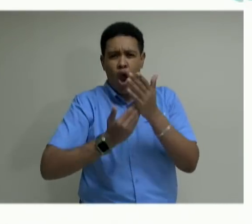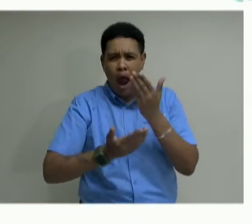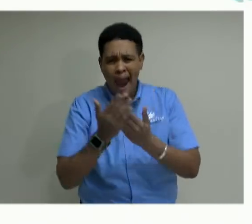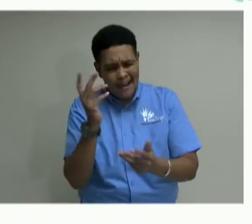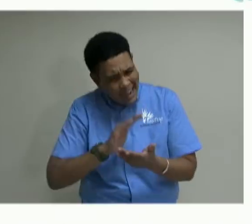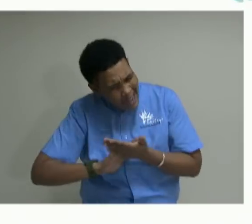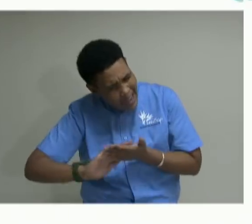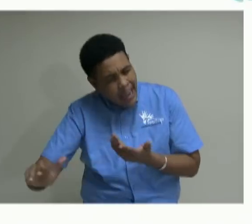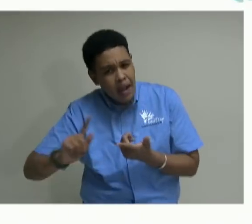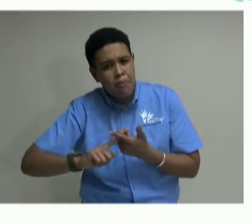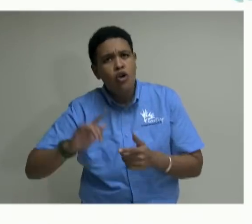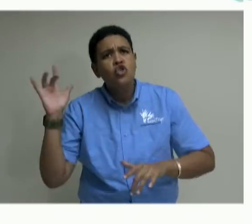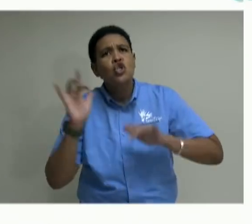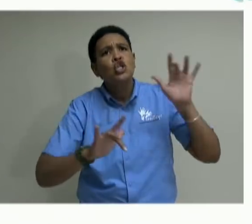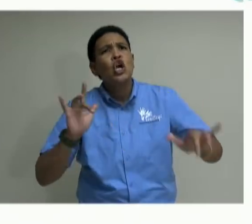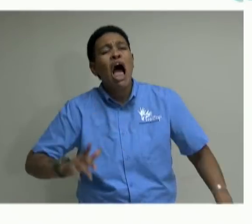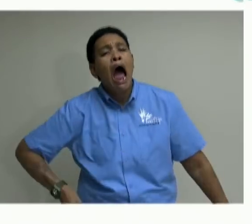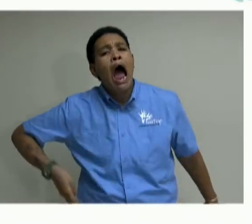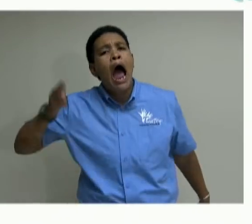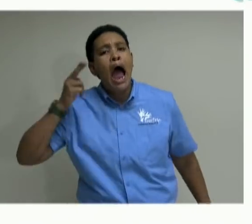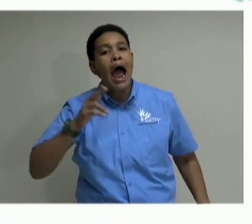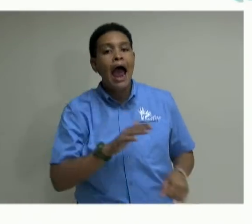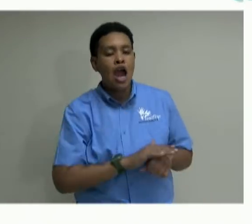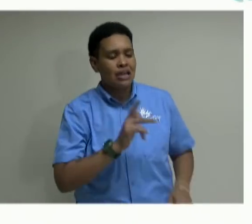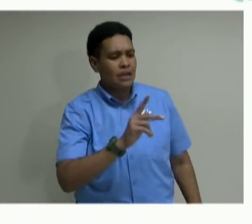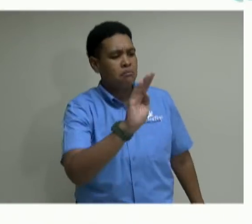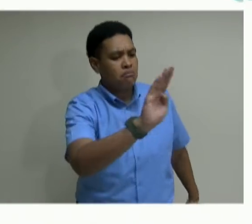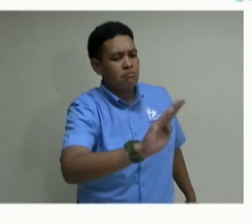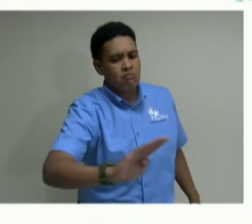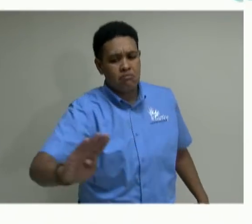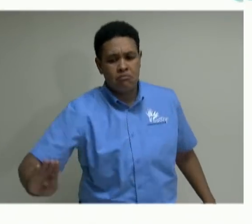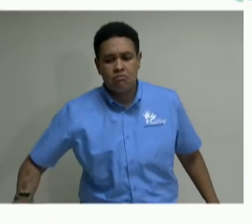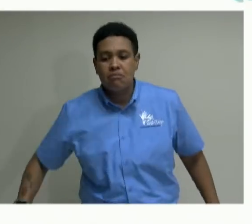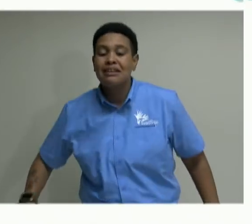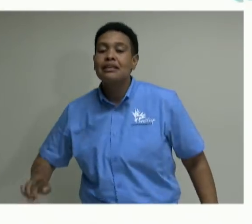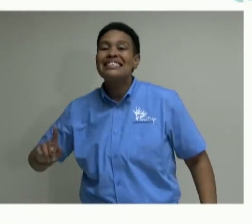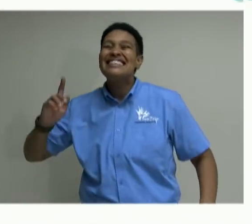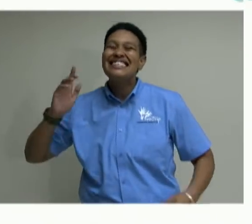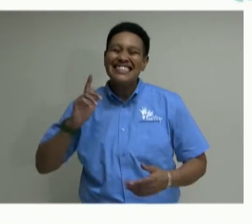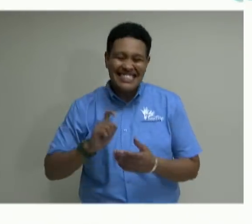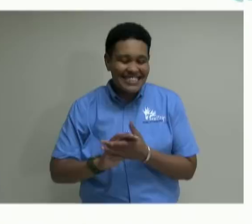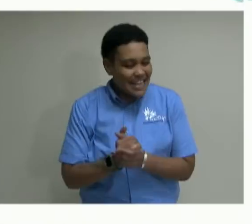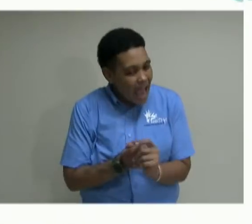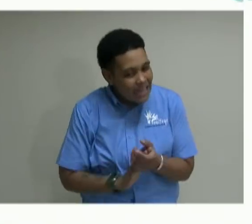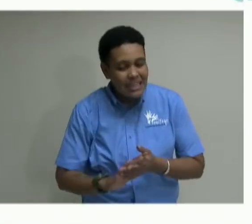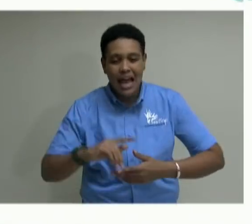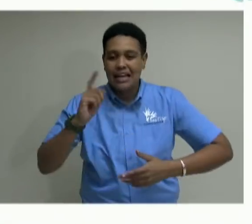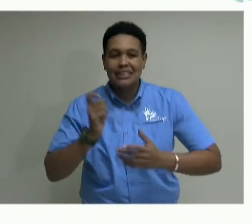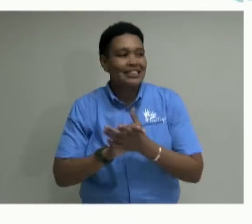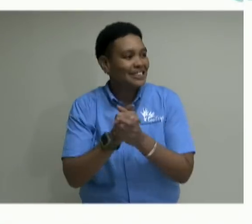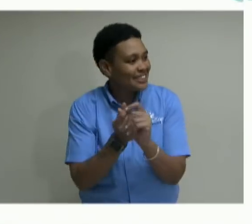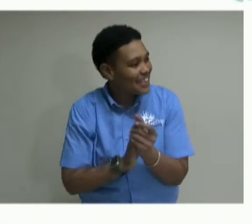touch areas clean. Sanitize, sanitize.